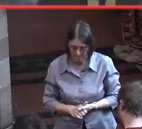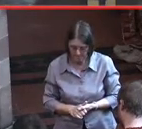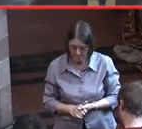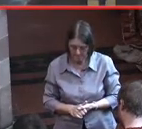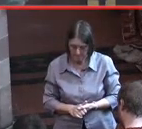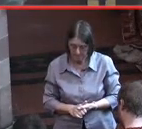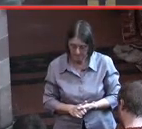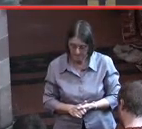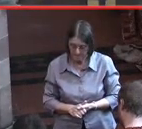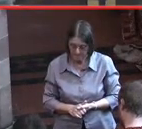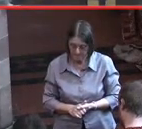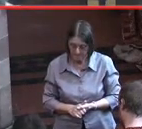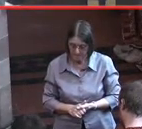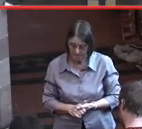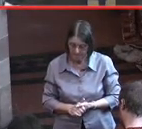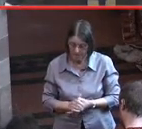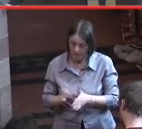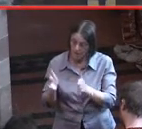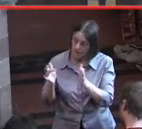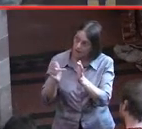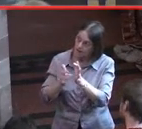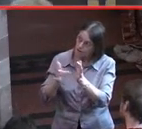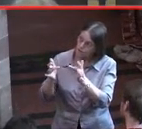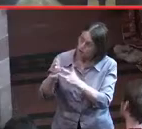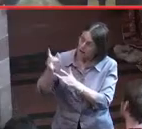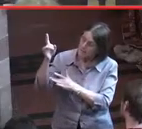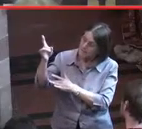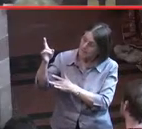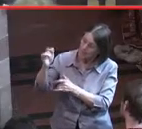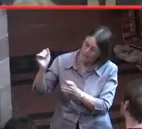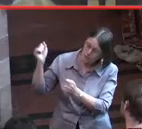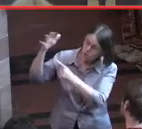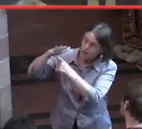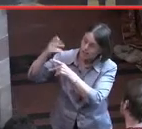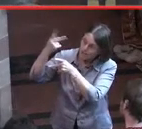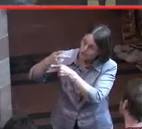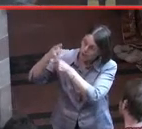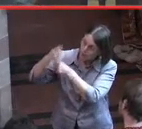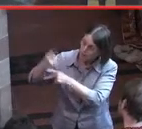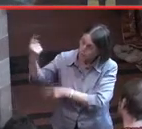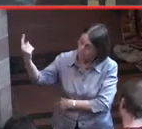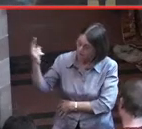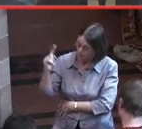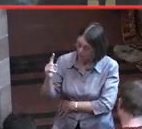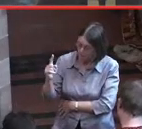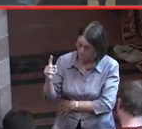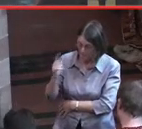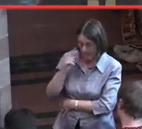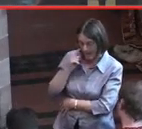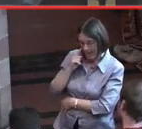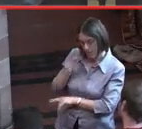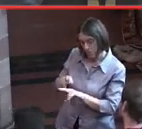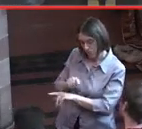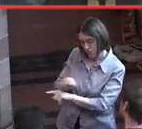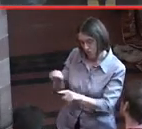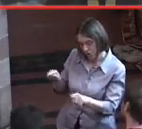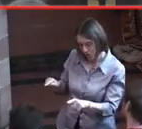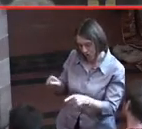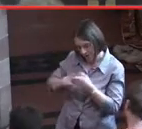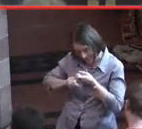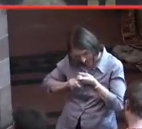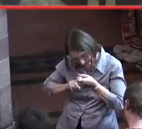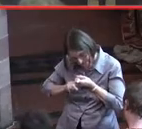when Christ, the chief shepherd, comes in glory, he may count you among his faithful